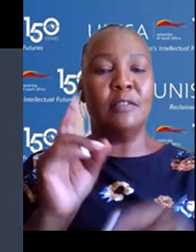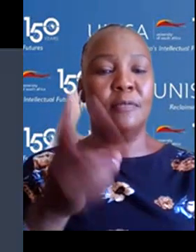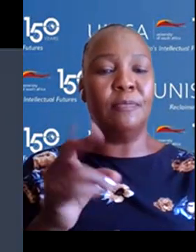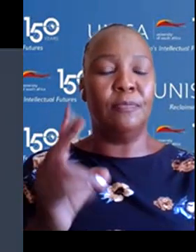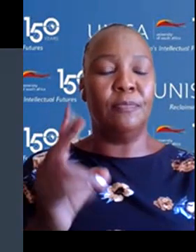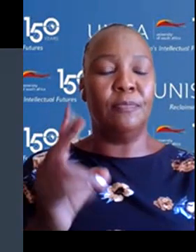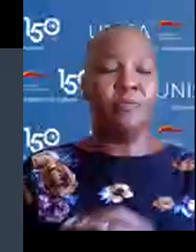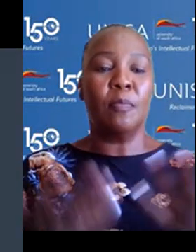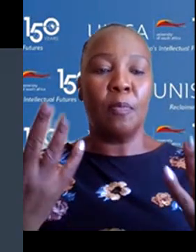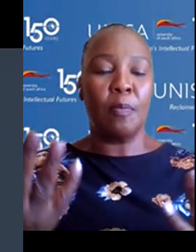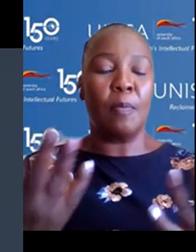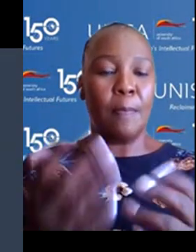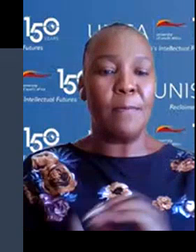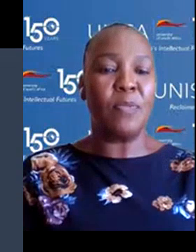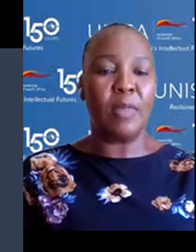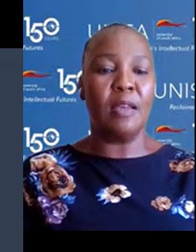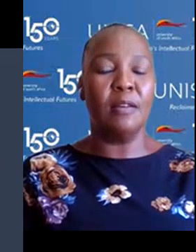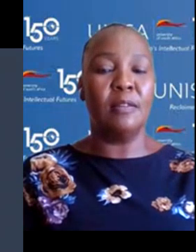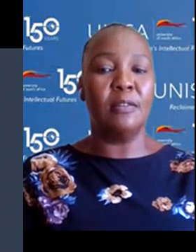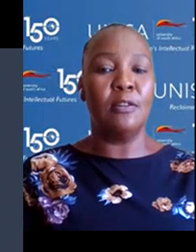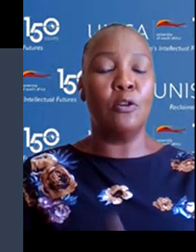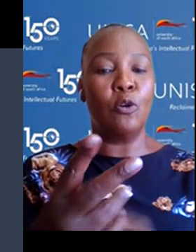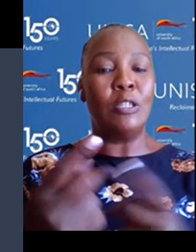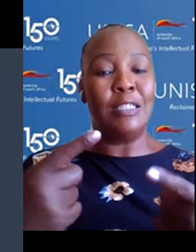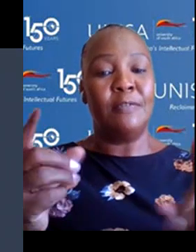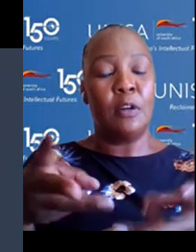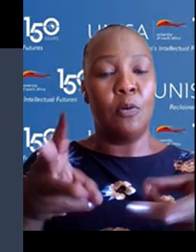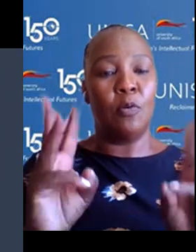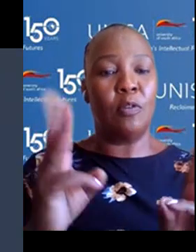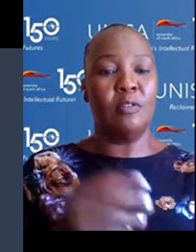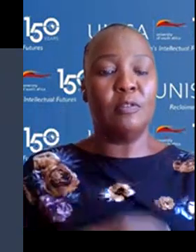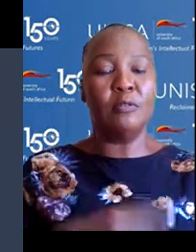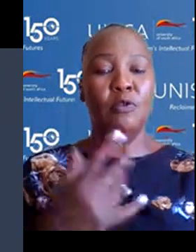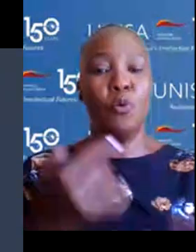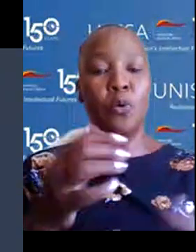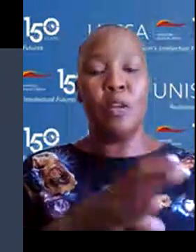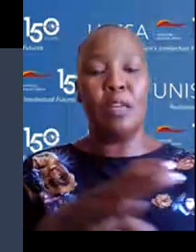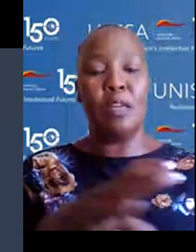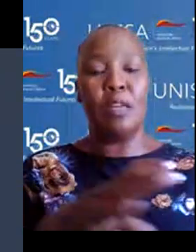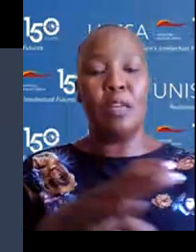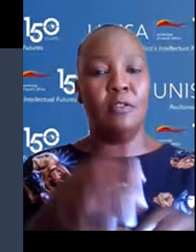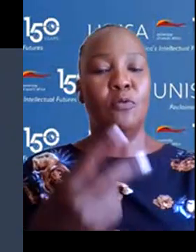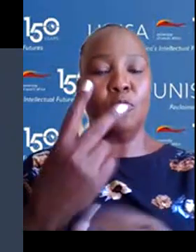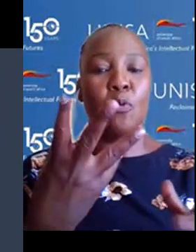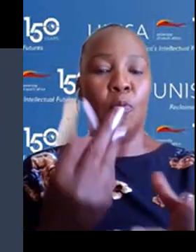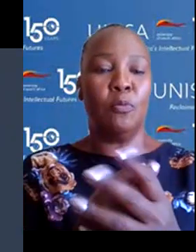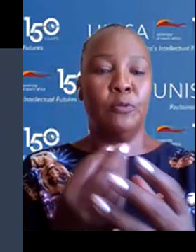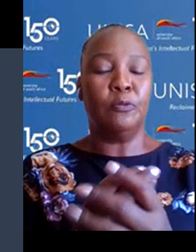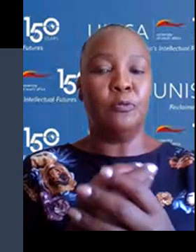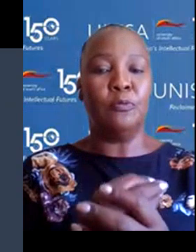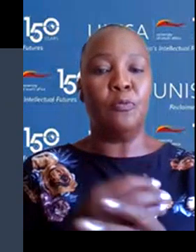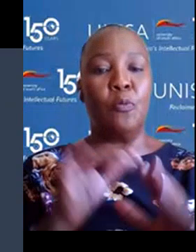by default, normally it does. Okay, so those are the two different ways, and we're going to do activities on both of these, so just bear with